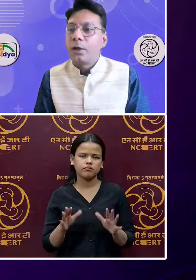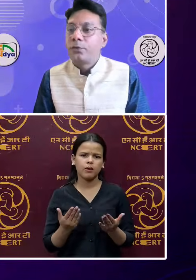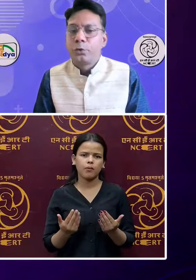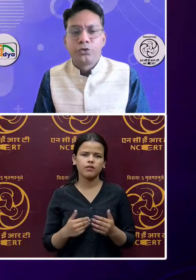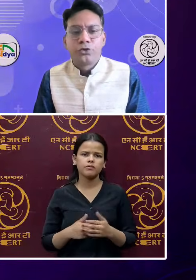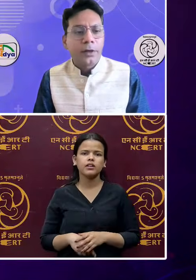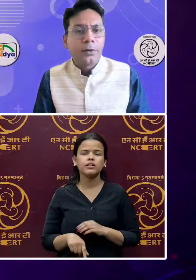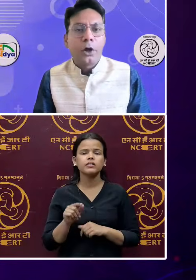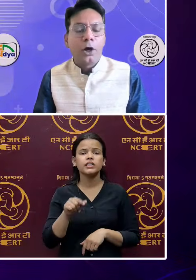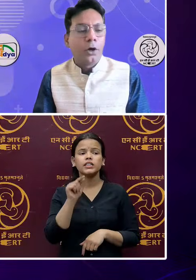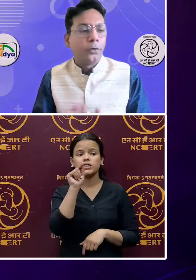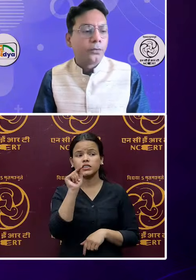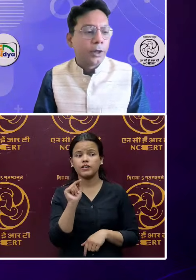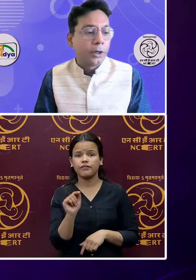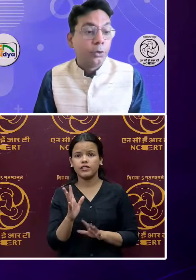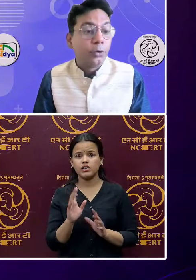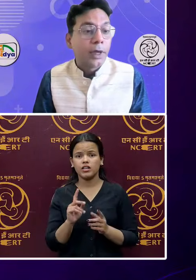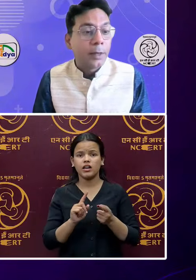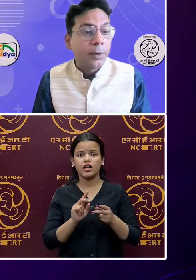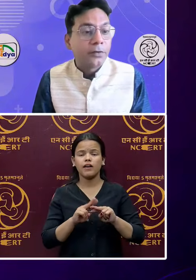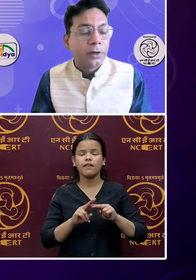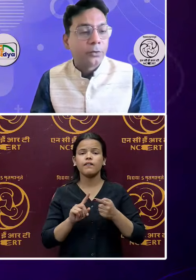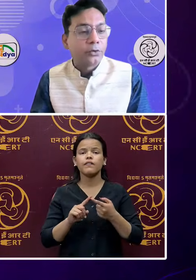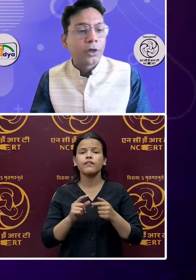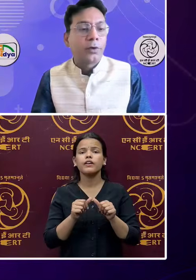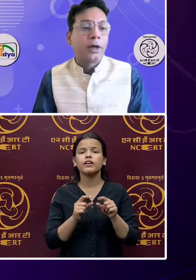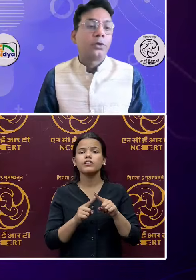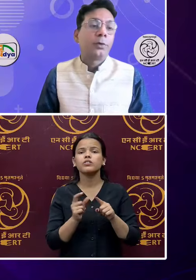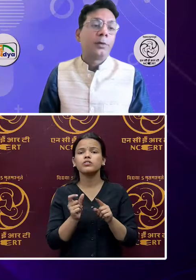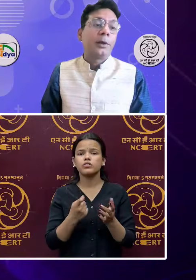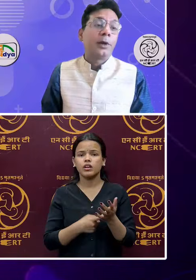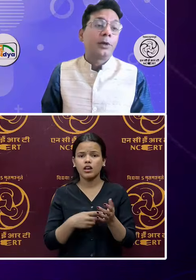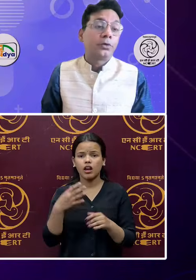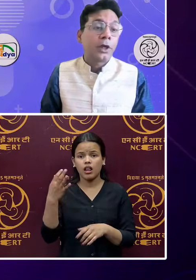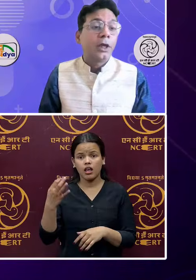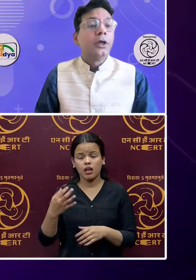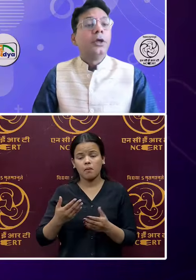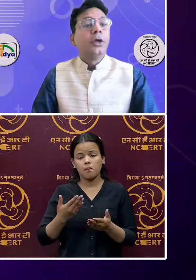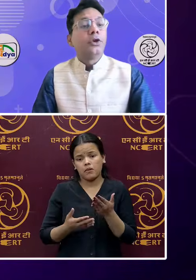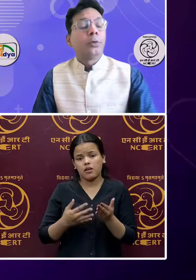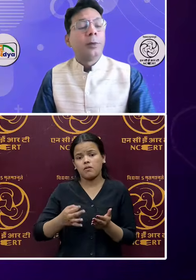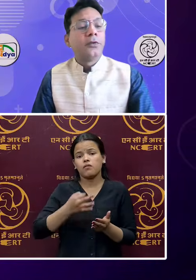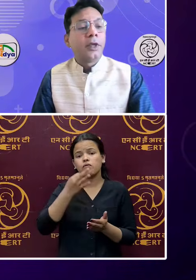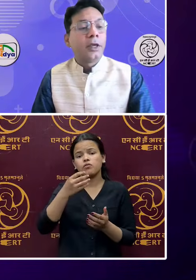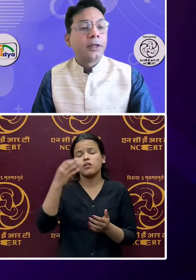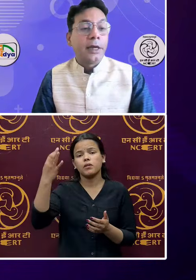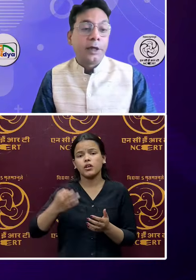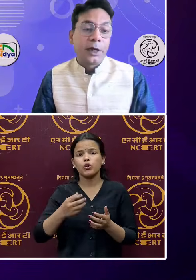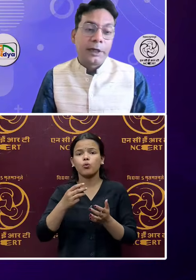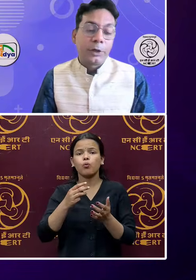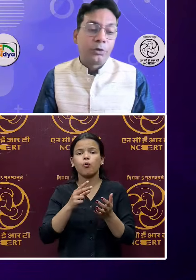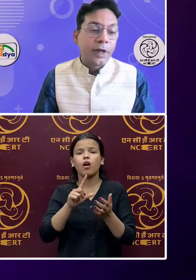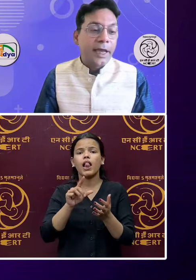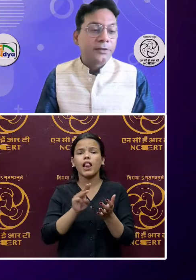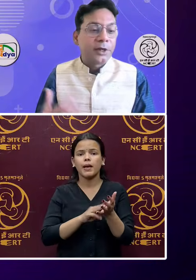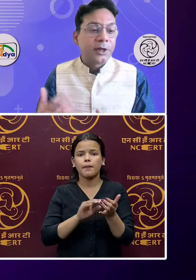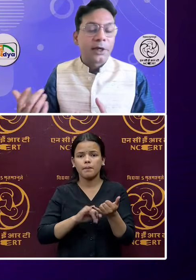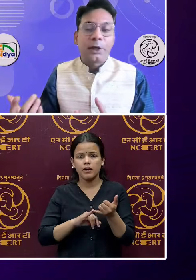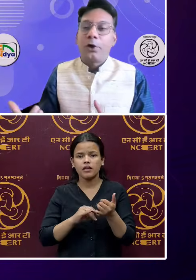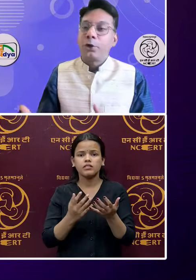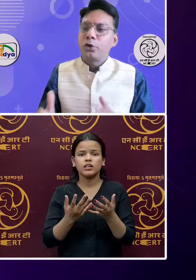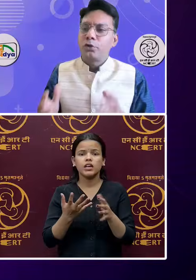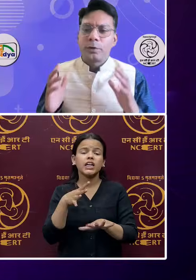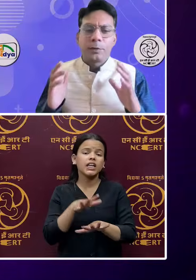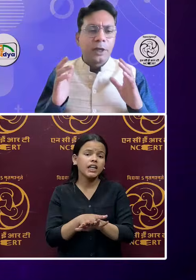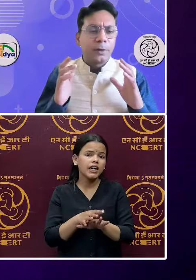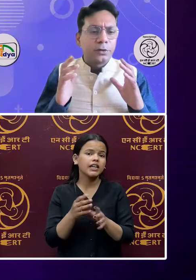the future of new LMS. In future, what you will be able to see, you will be seeing the interactive text,